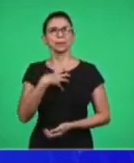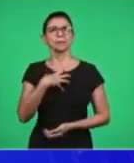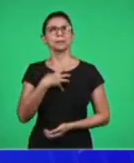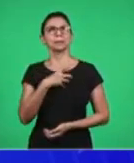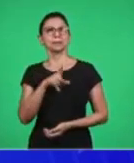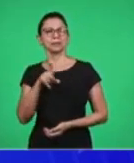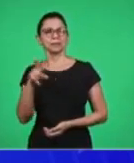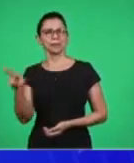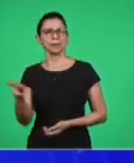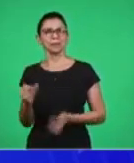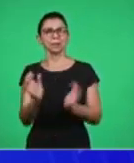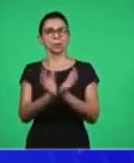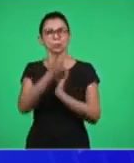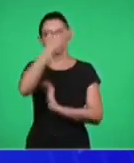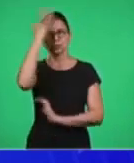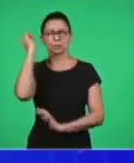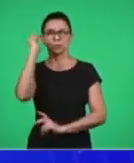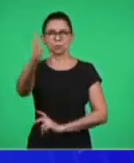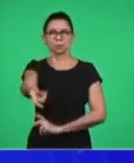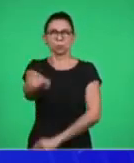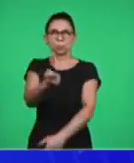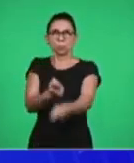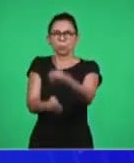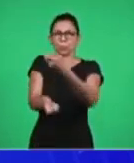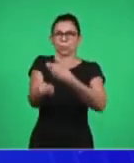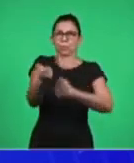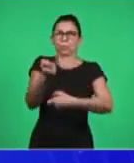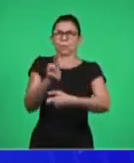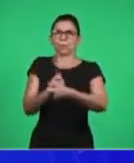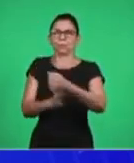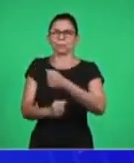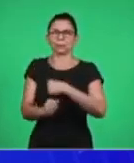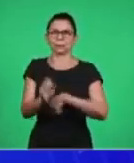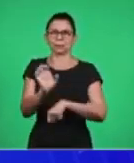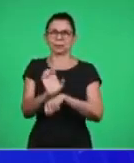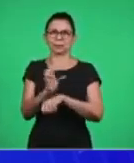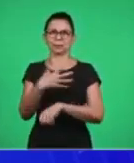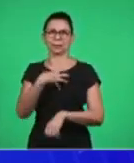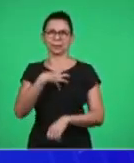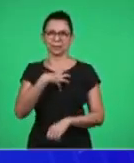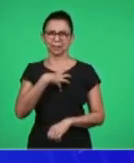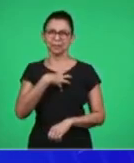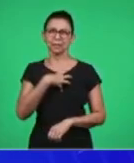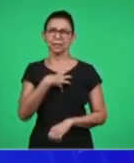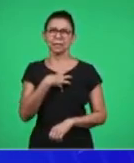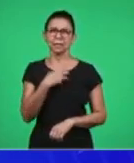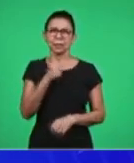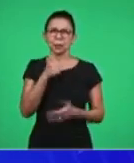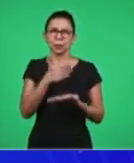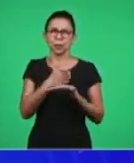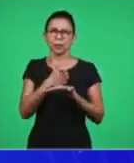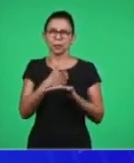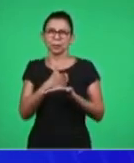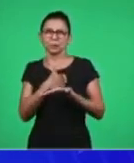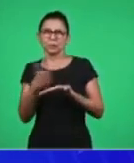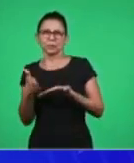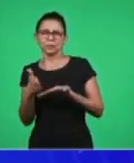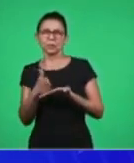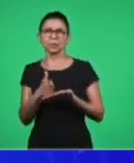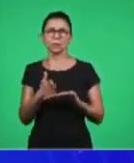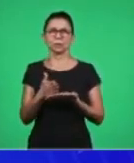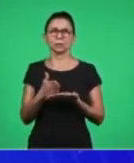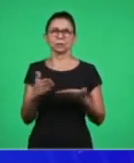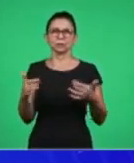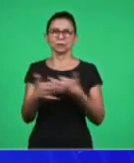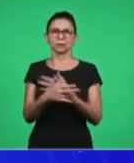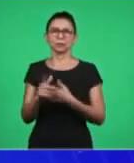play instruments. We also had a region in Barreiras, in the state of Bahia, with the border with the state